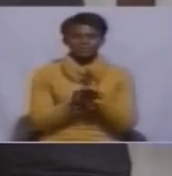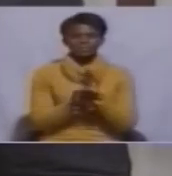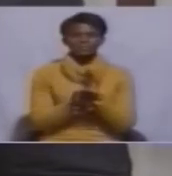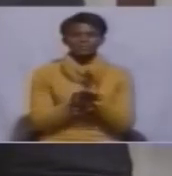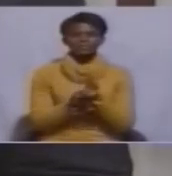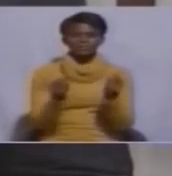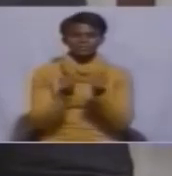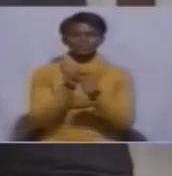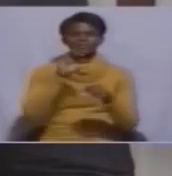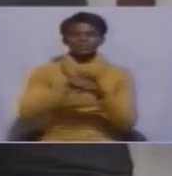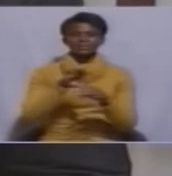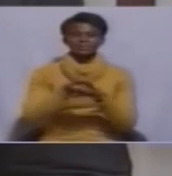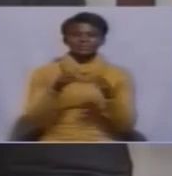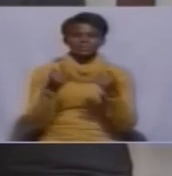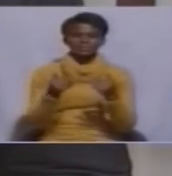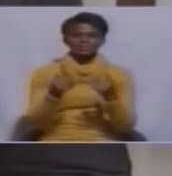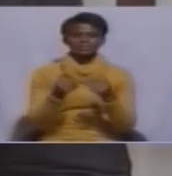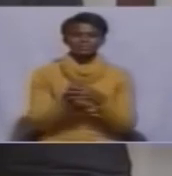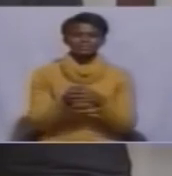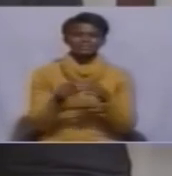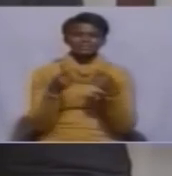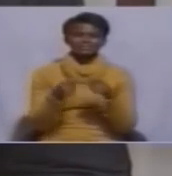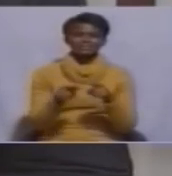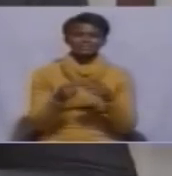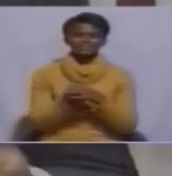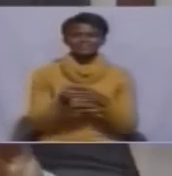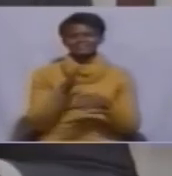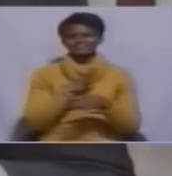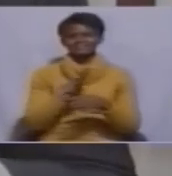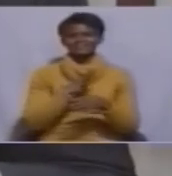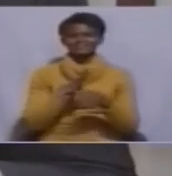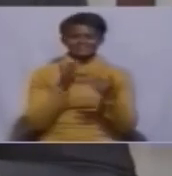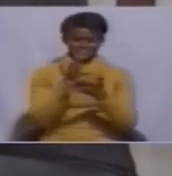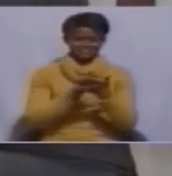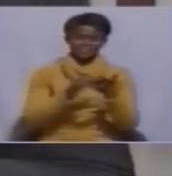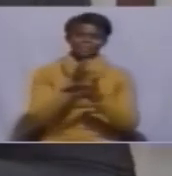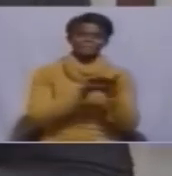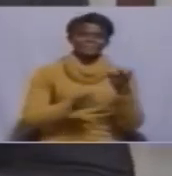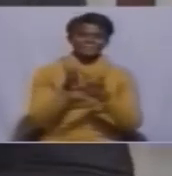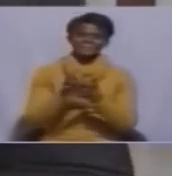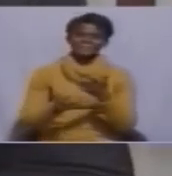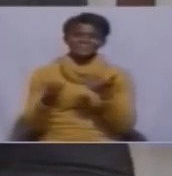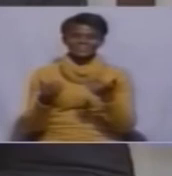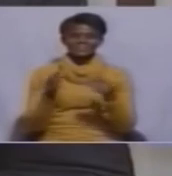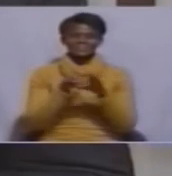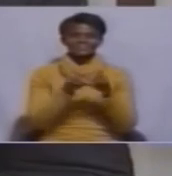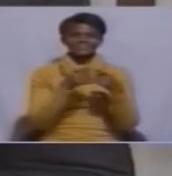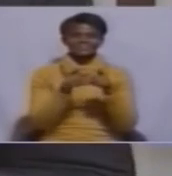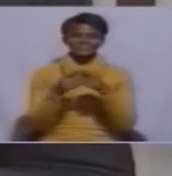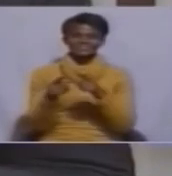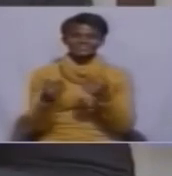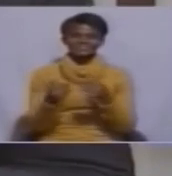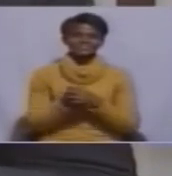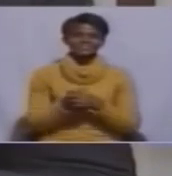the election. So what was done instead was to say, well, there are these certain clauses which are not so much in dispute. These